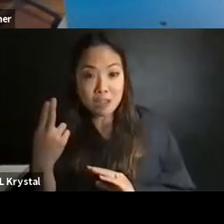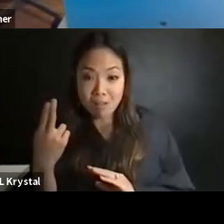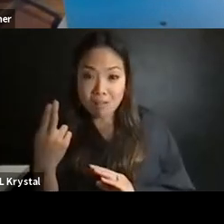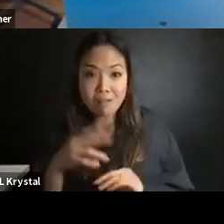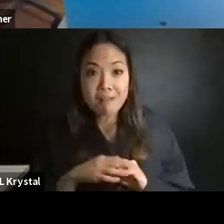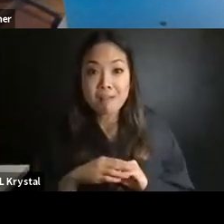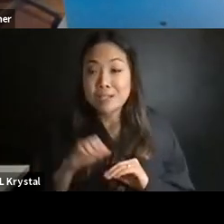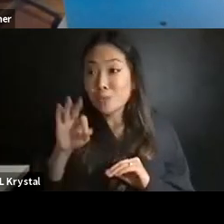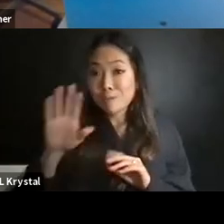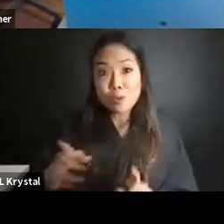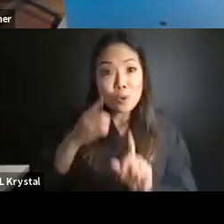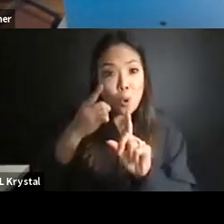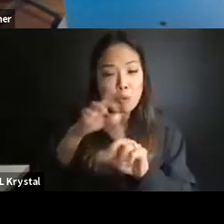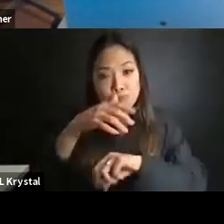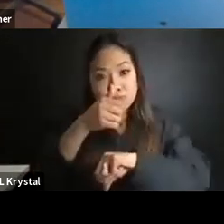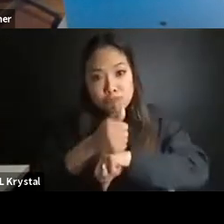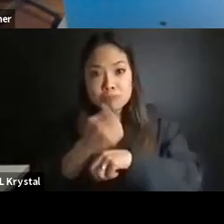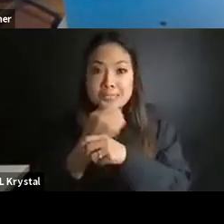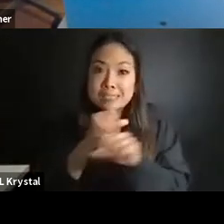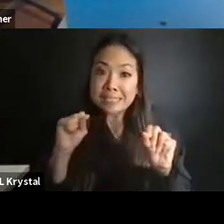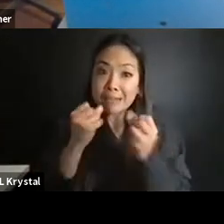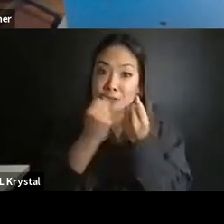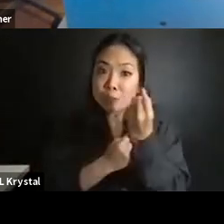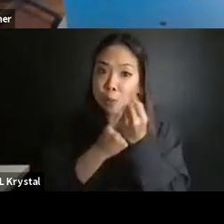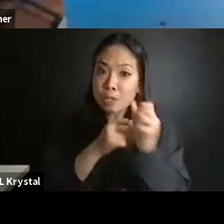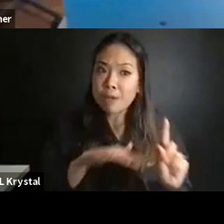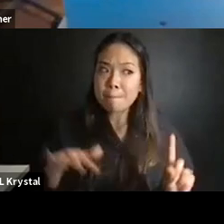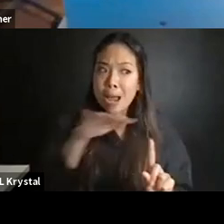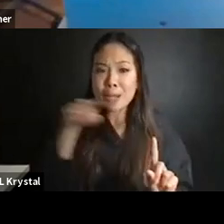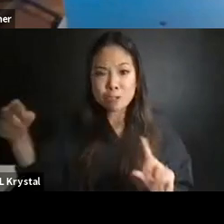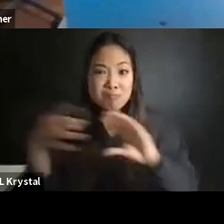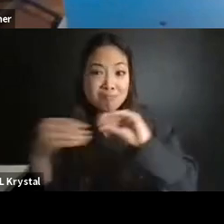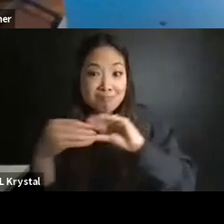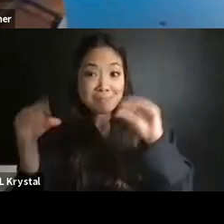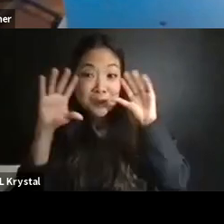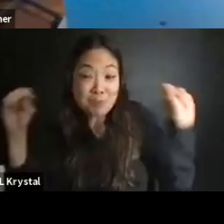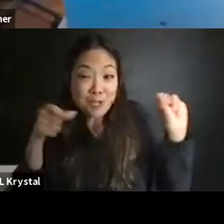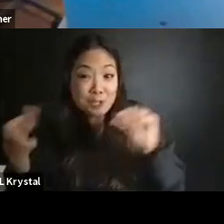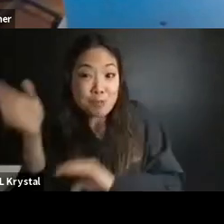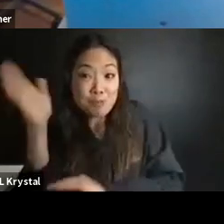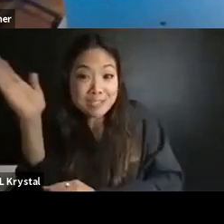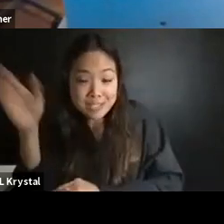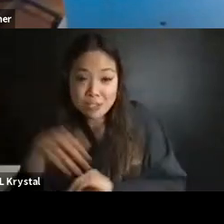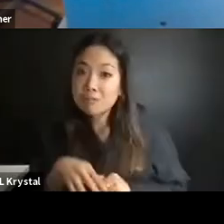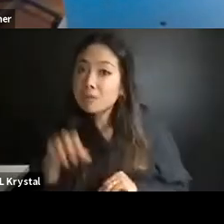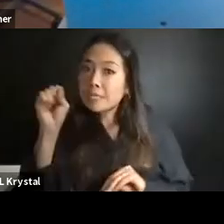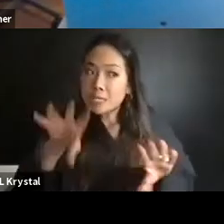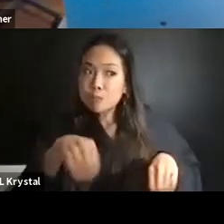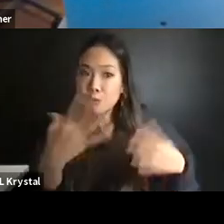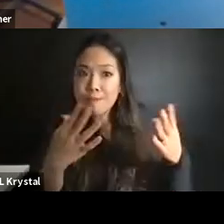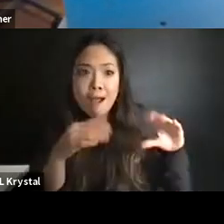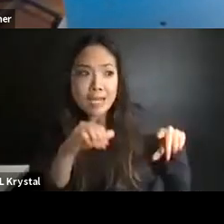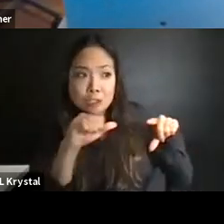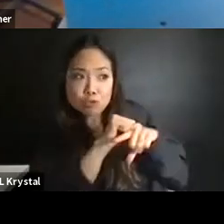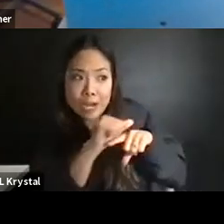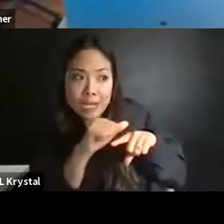is to create a safe and supportive environment as you've mentioned in your presentation superintendent yes give the teachers the training they need to handle challenging